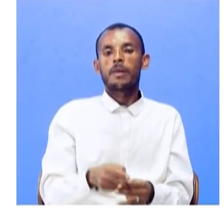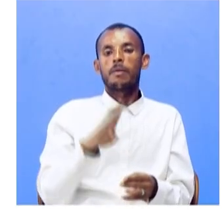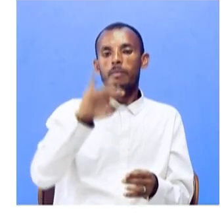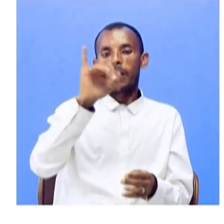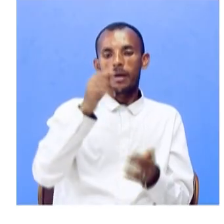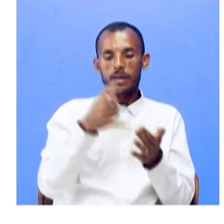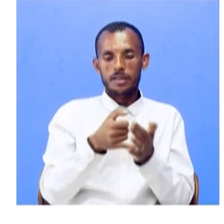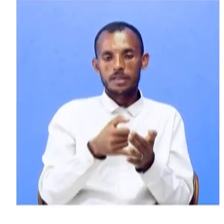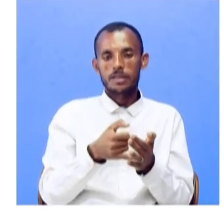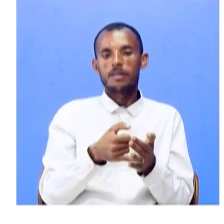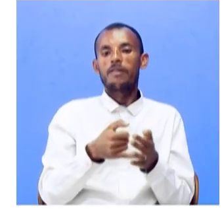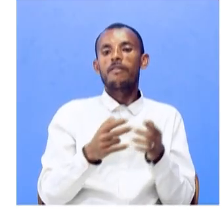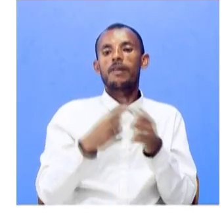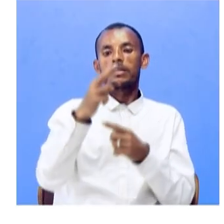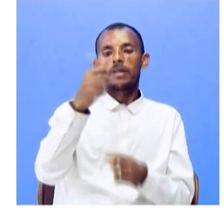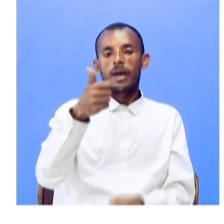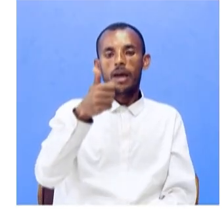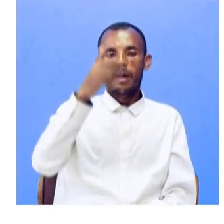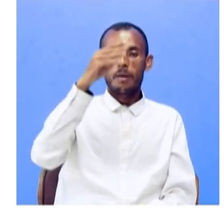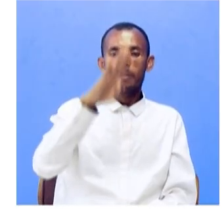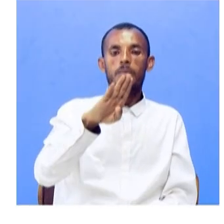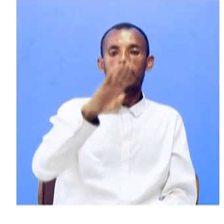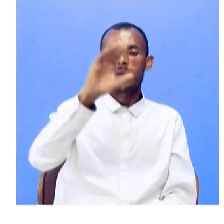vertices A, B, C, D.